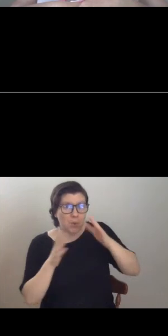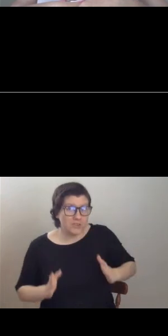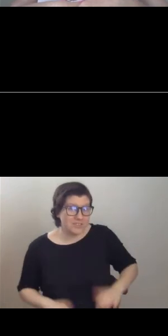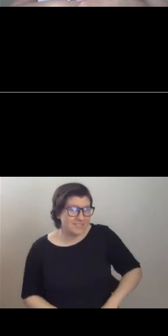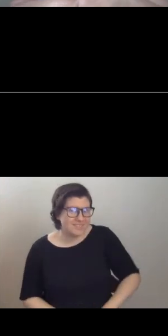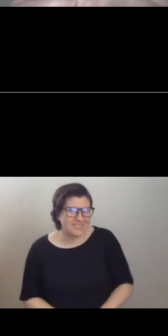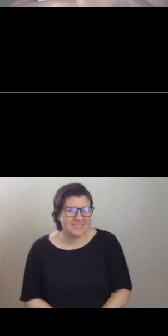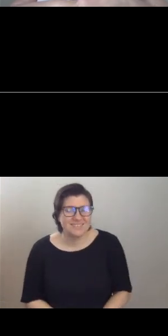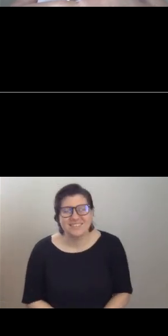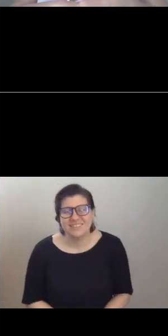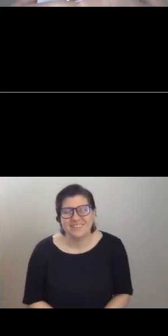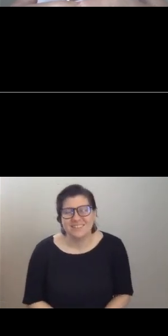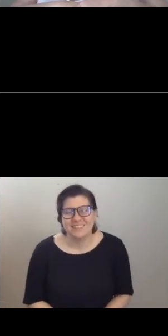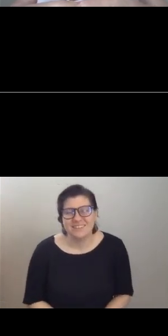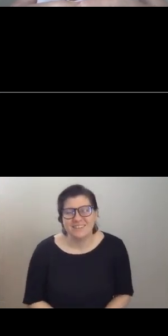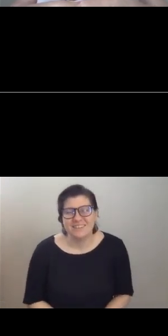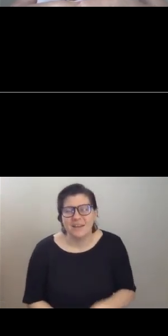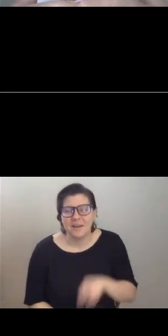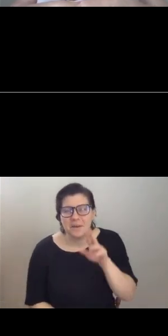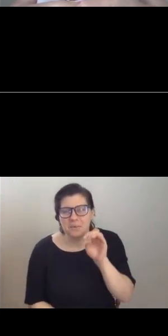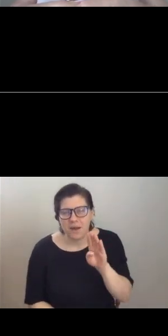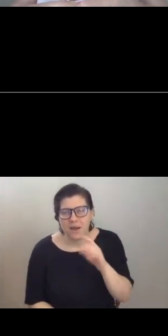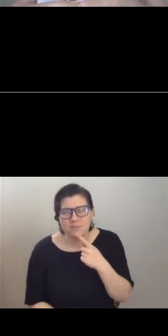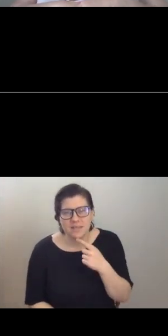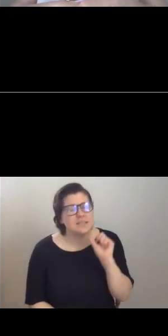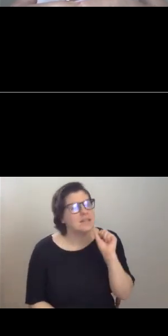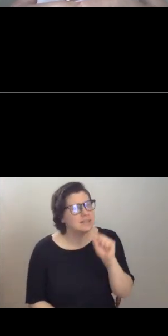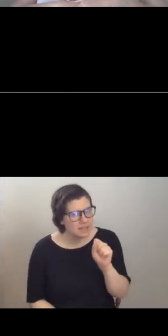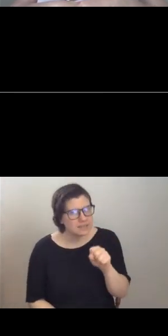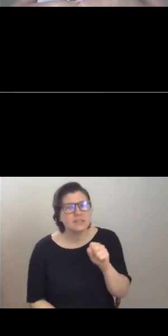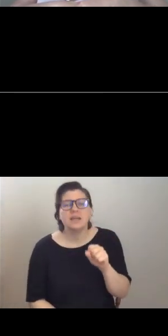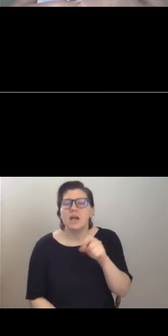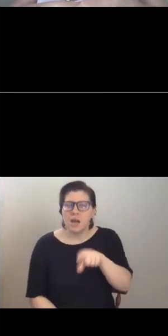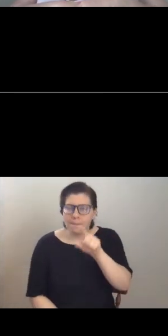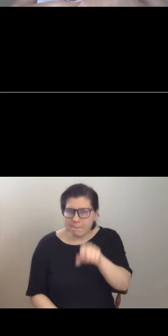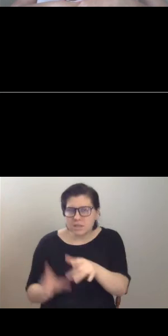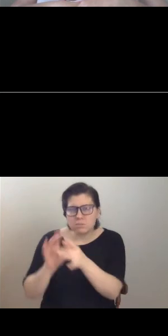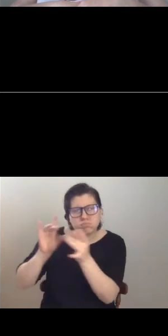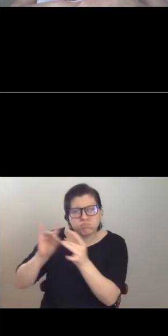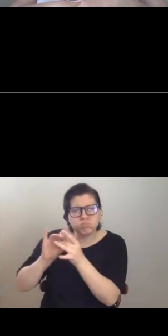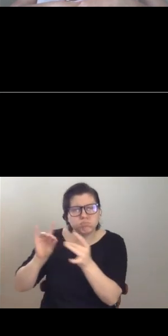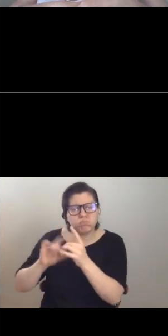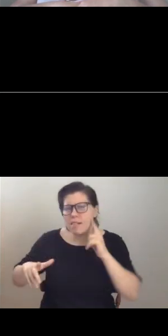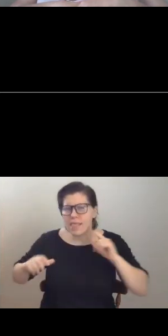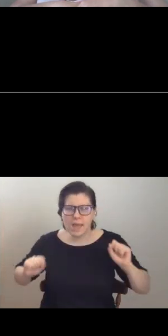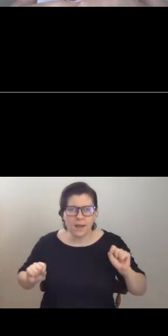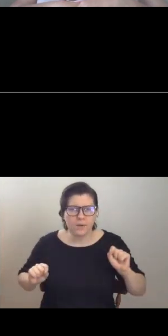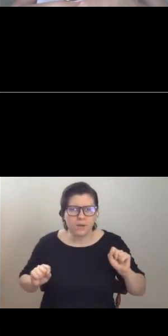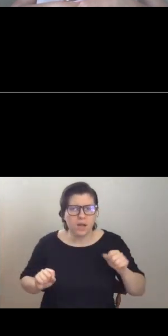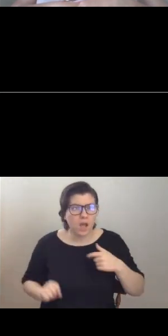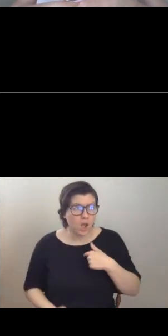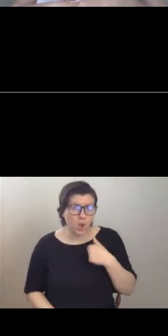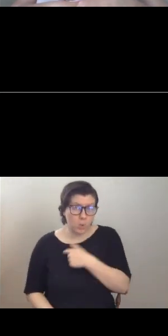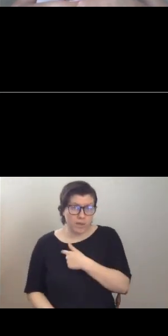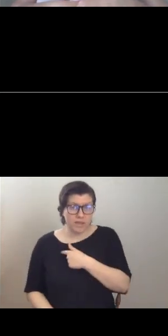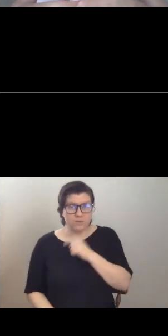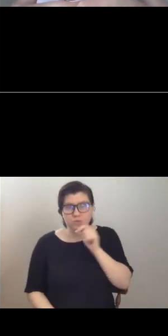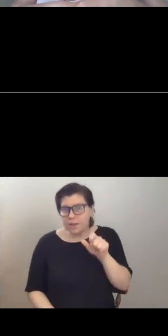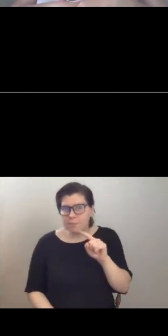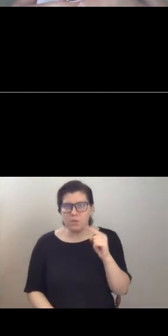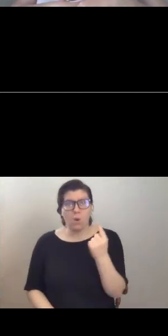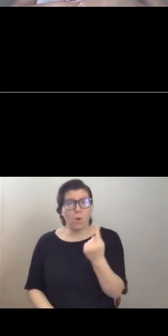and it's the squeaky wheel, right? Because what's happening is we will not be the only, well, we should not be the only folks calling to